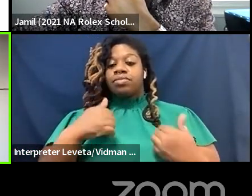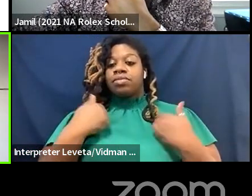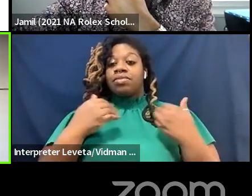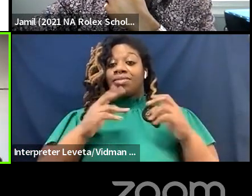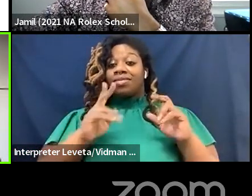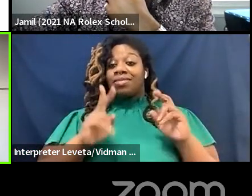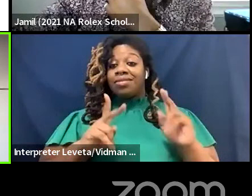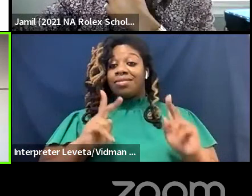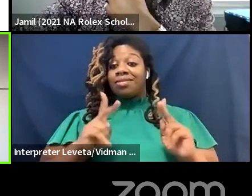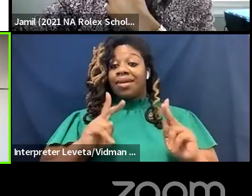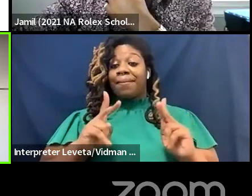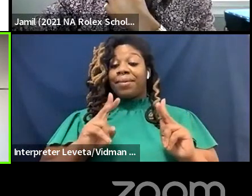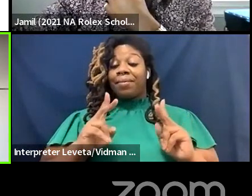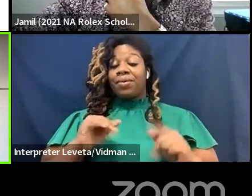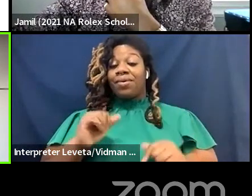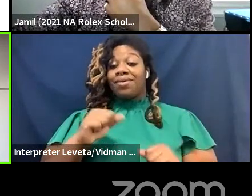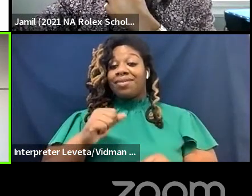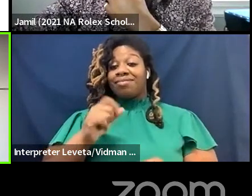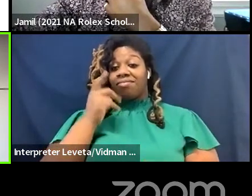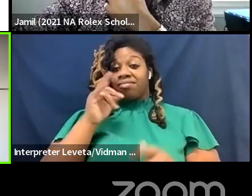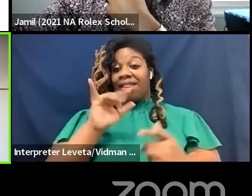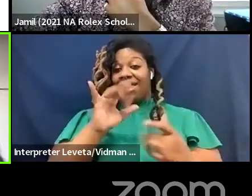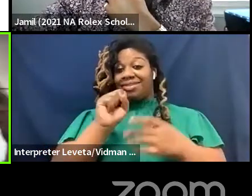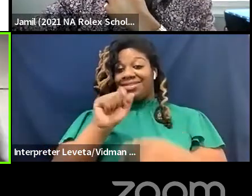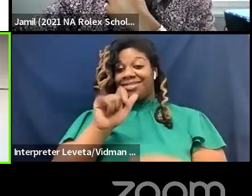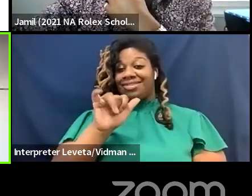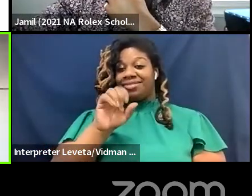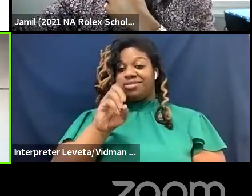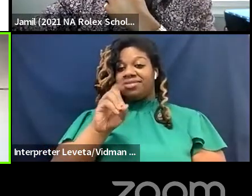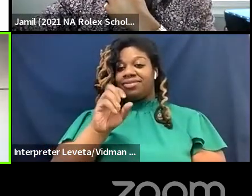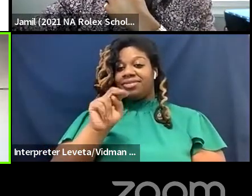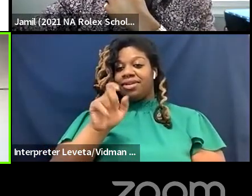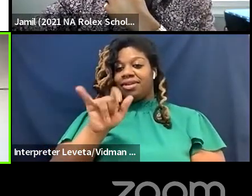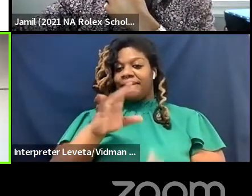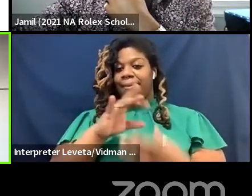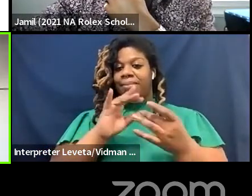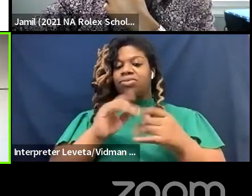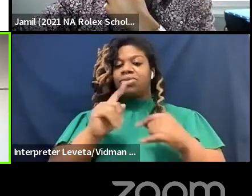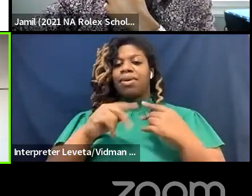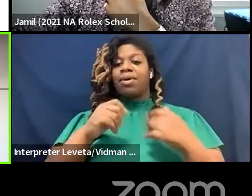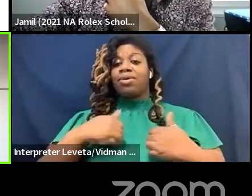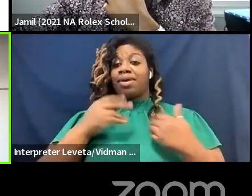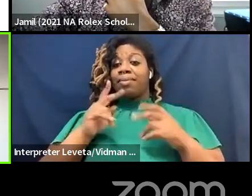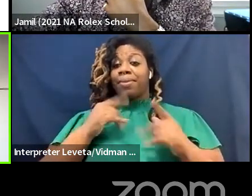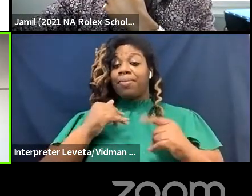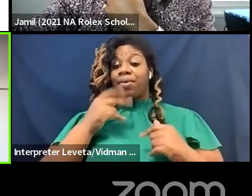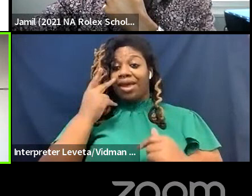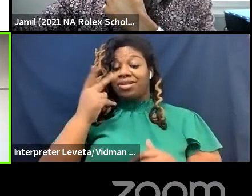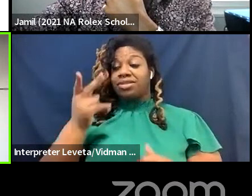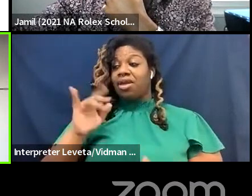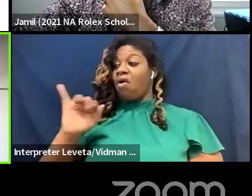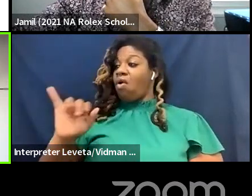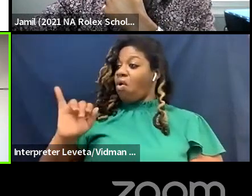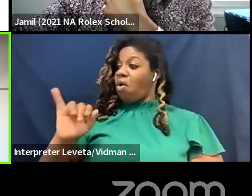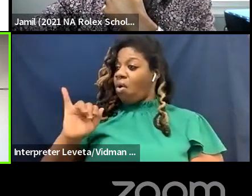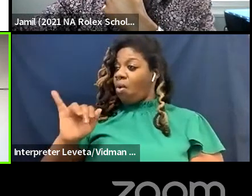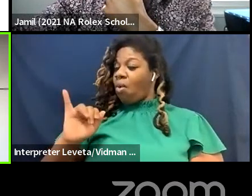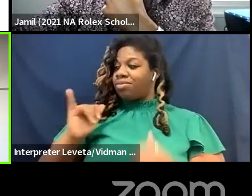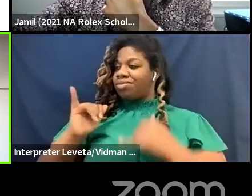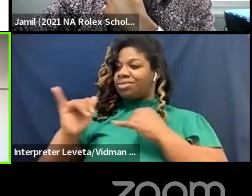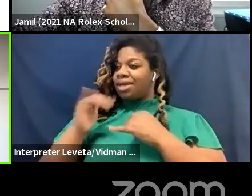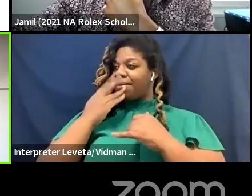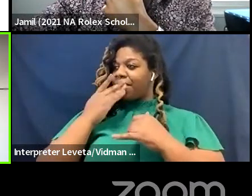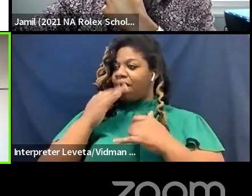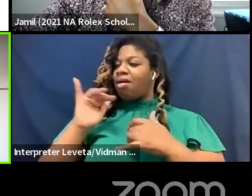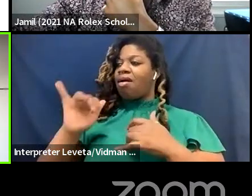that experience being represented, and that would further encourage, I think, people to reach out and take the chance in